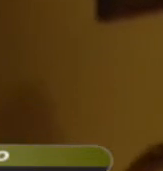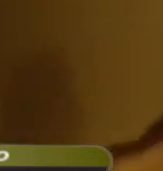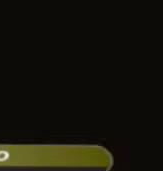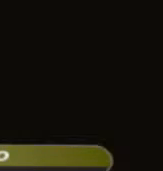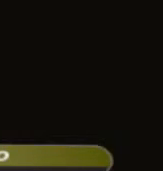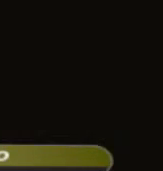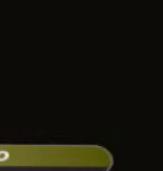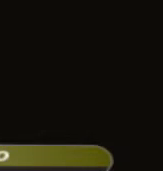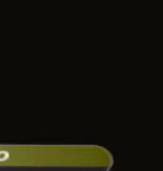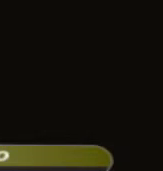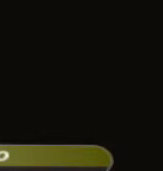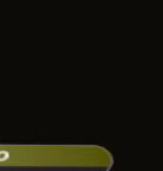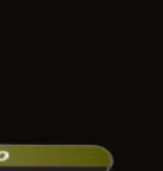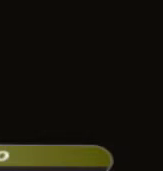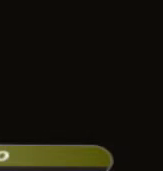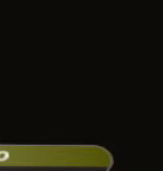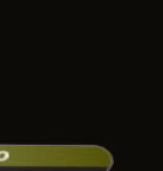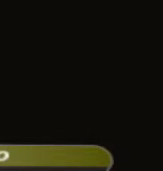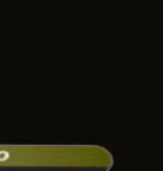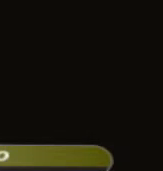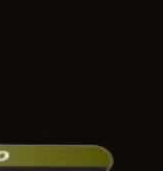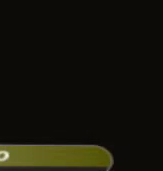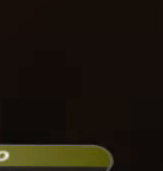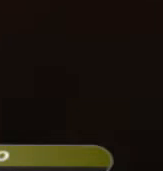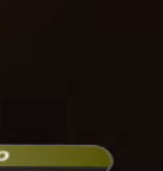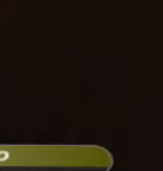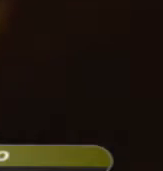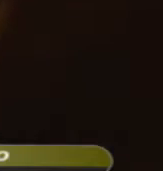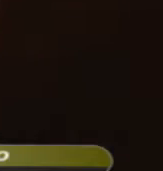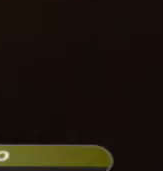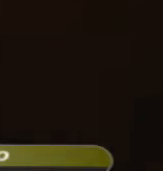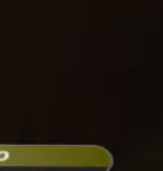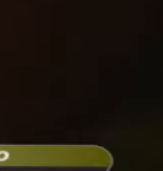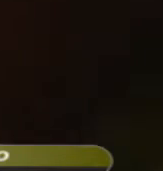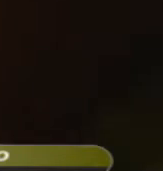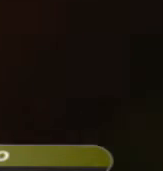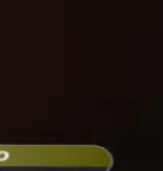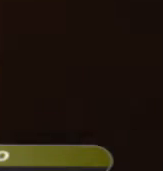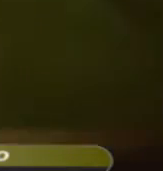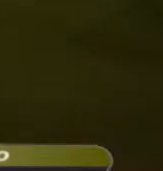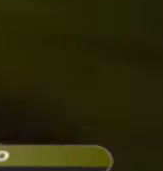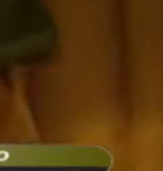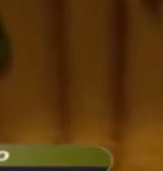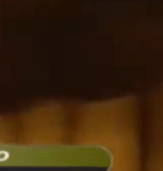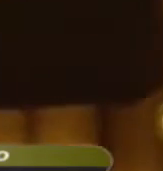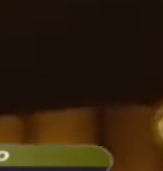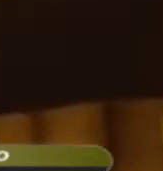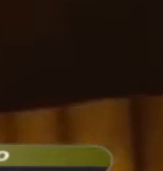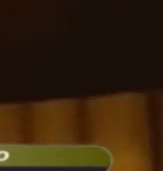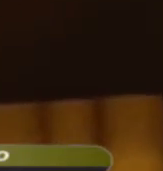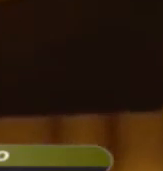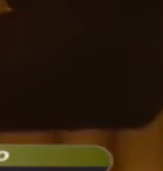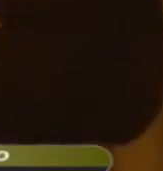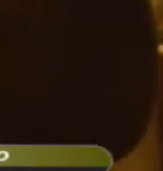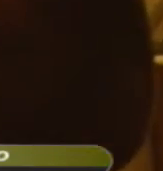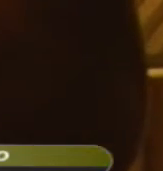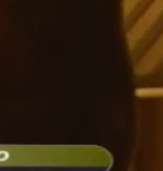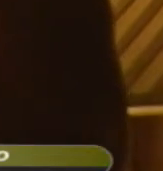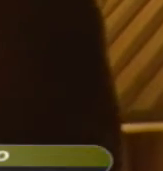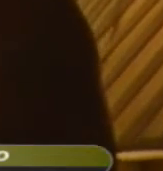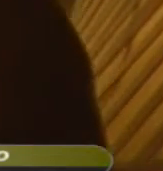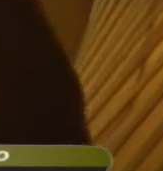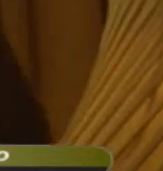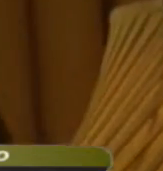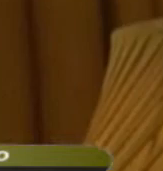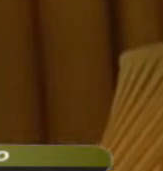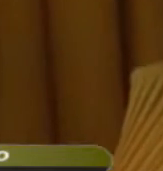not in this life. Time's frozen for a second, so I'm thinking tonight. Break the ice, or better still, we can set it aside. Temporarily, my temperature is telling